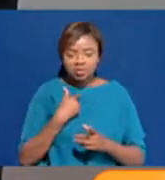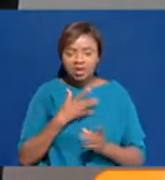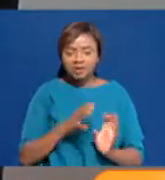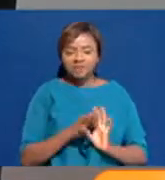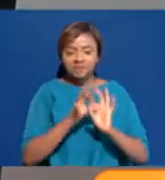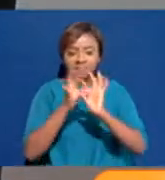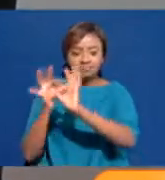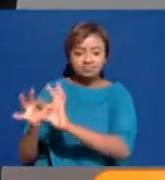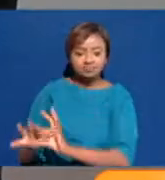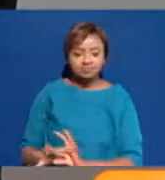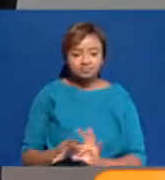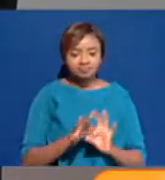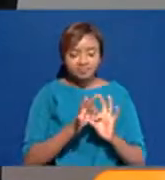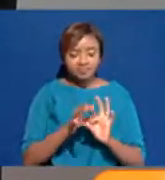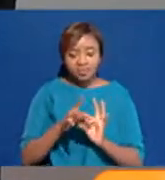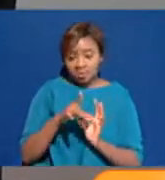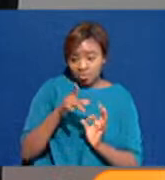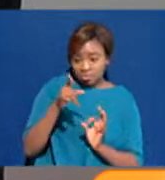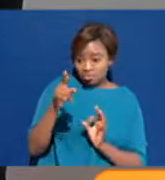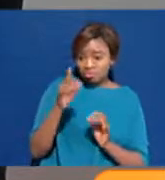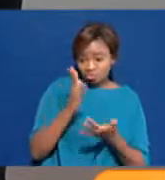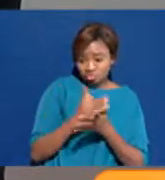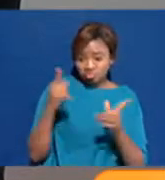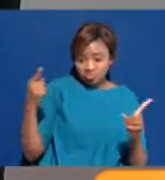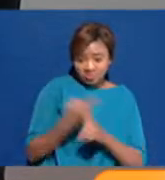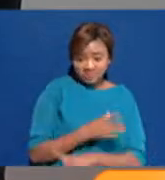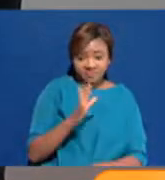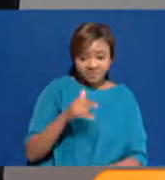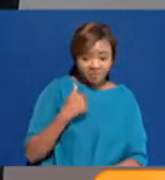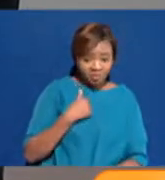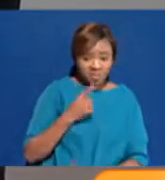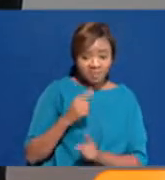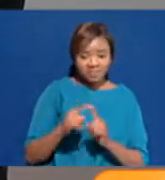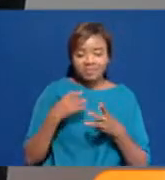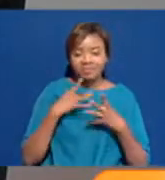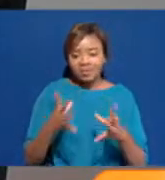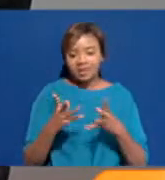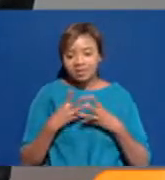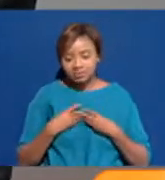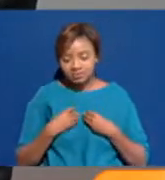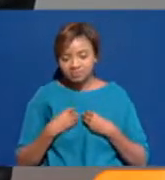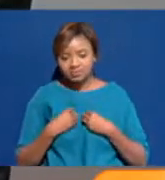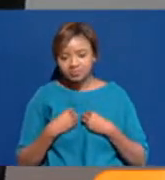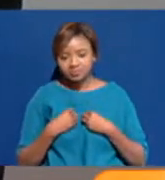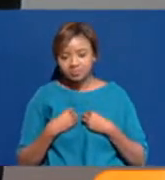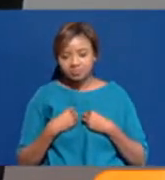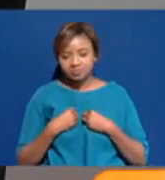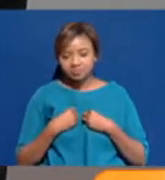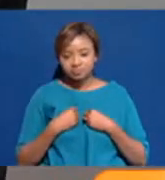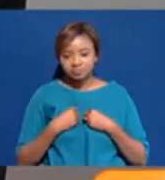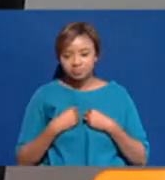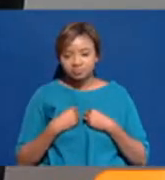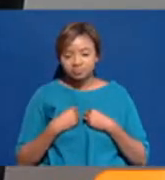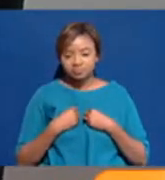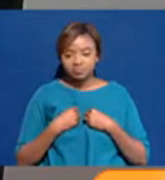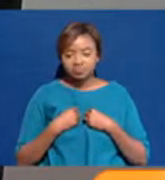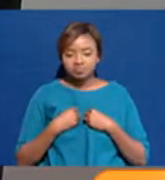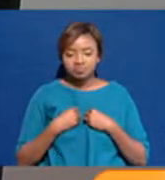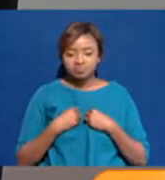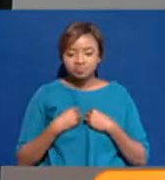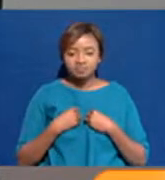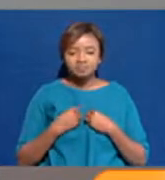humanity where I accept you even though you don't think like I think, even though you have different views. So our first